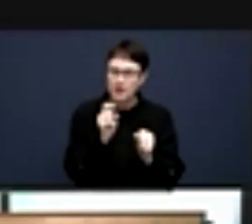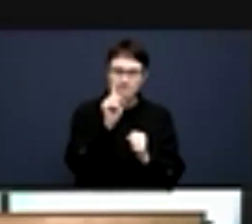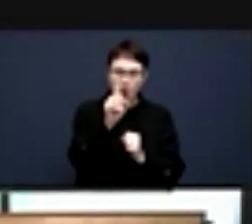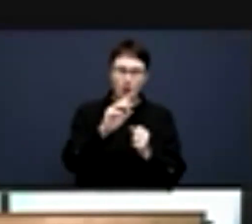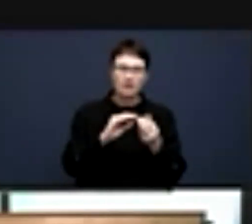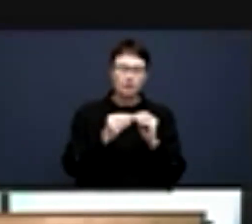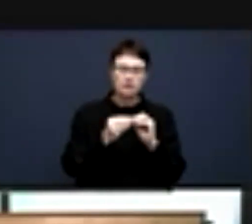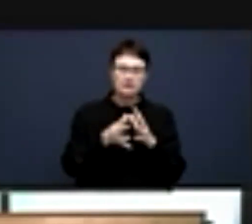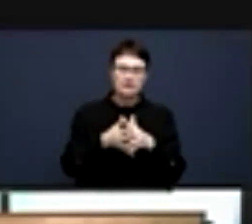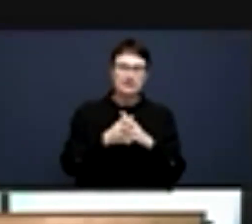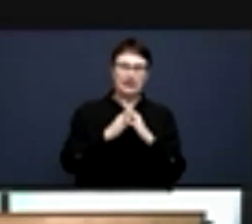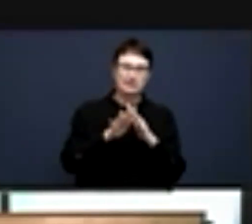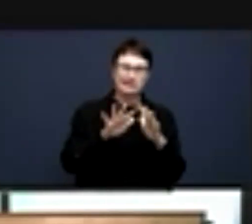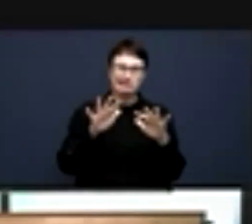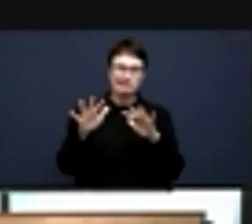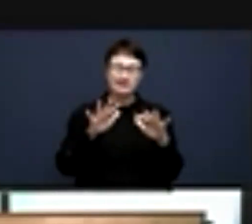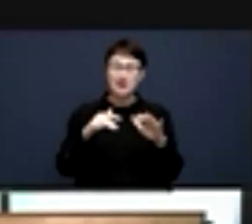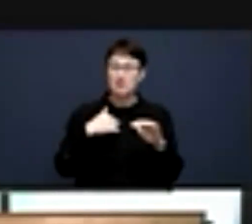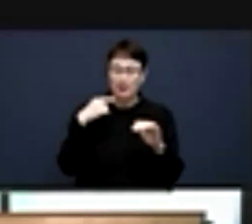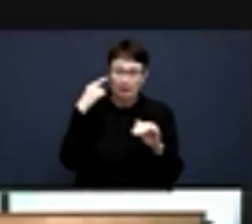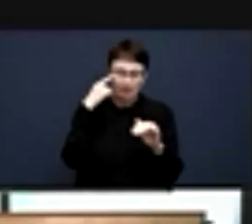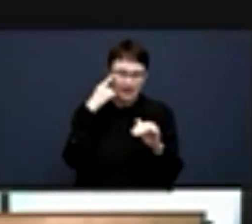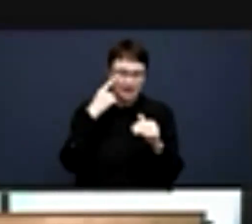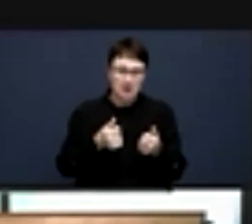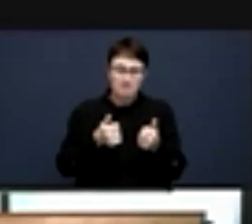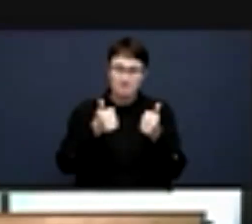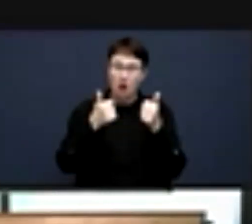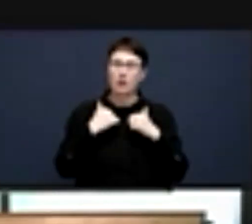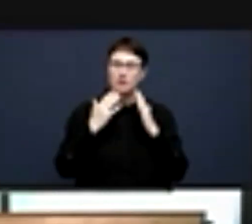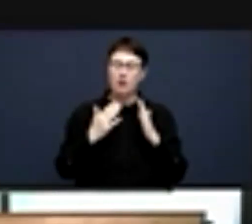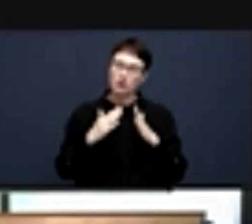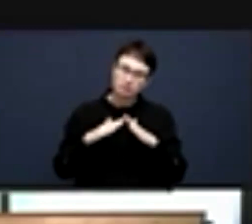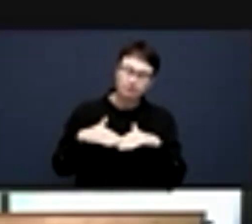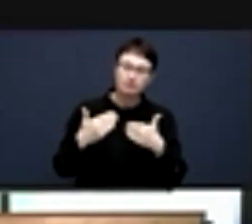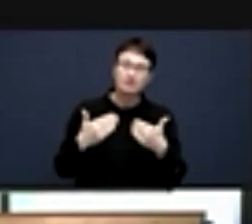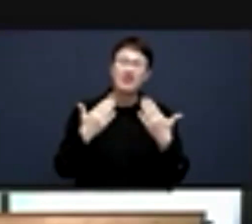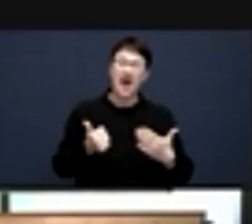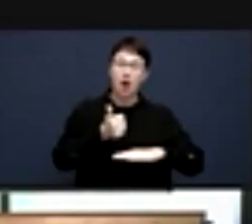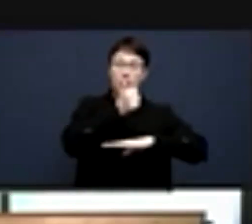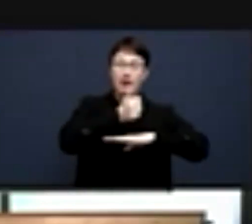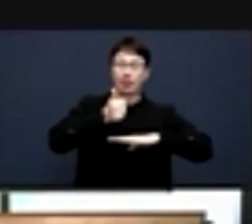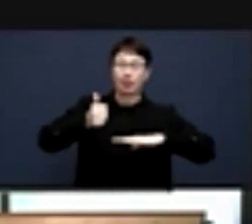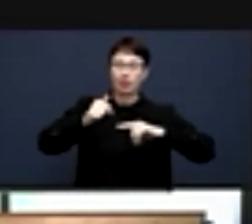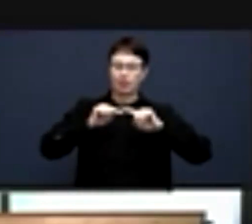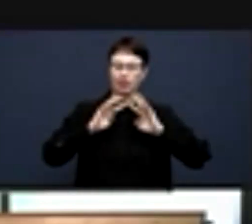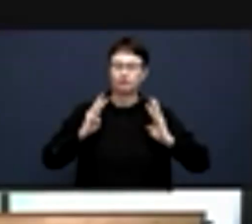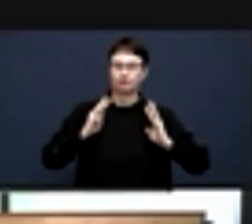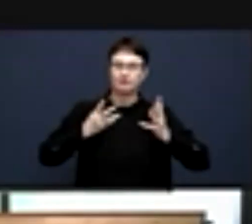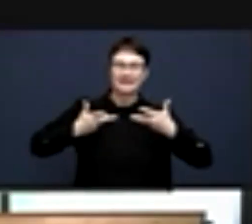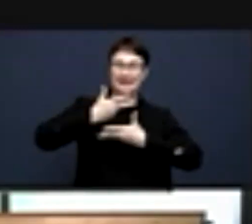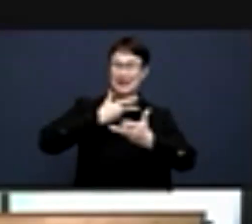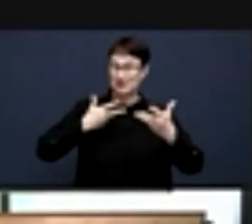the way this needs to work, we have to continue with our first session, which I think is a really interesting one. So we are going